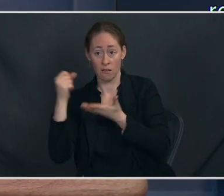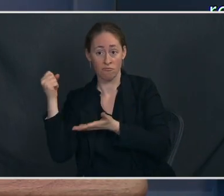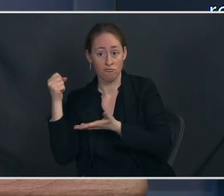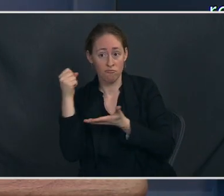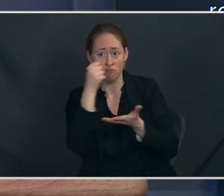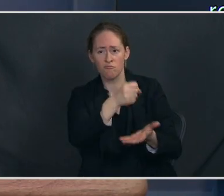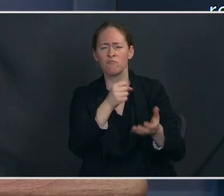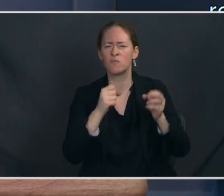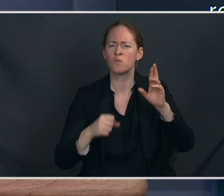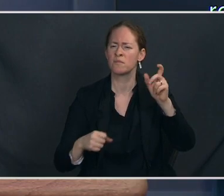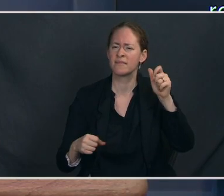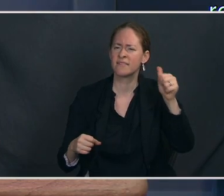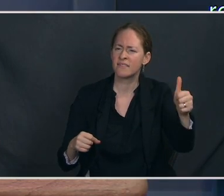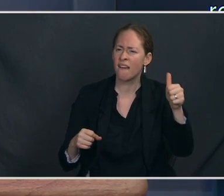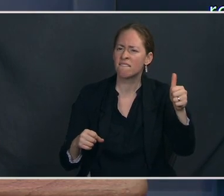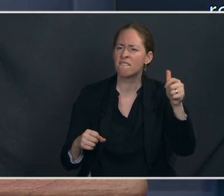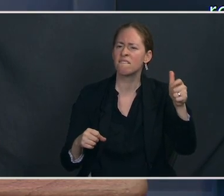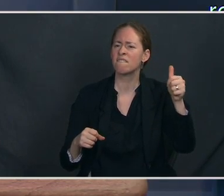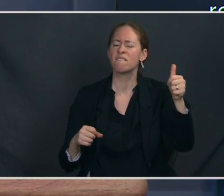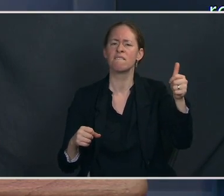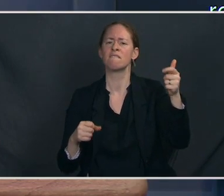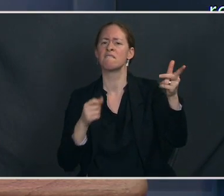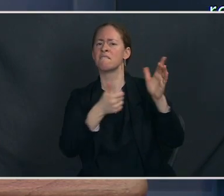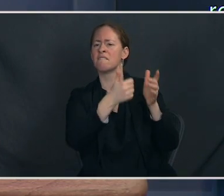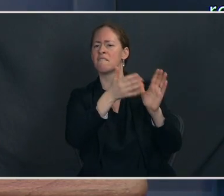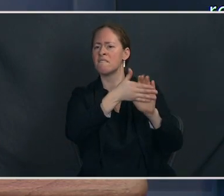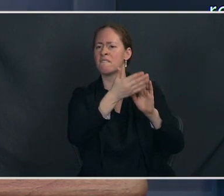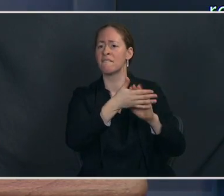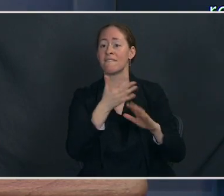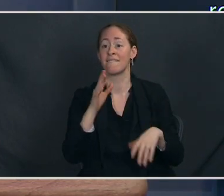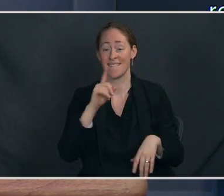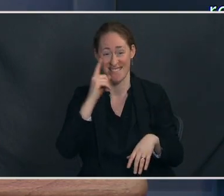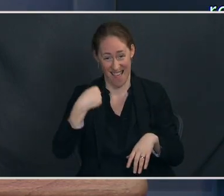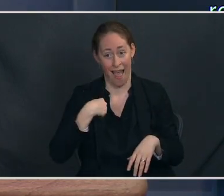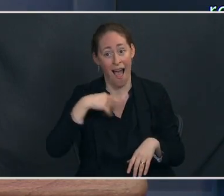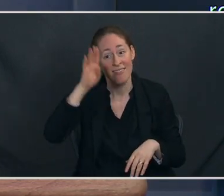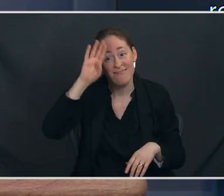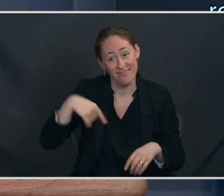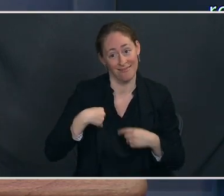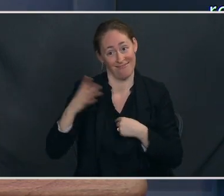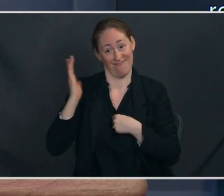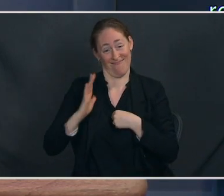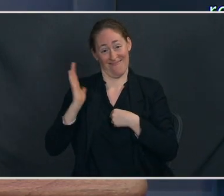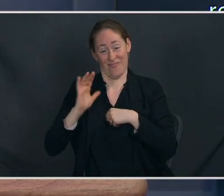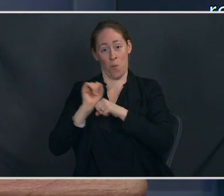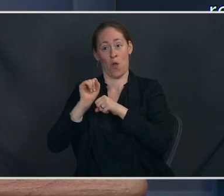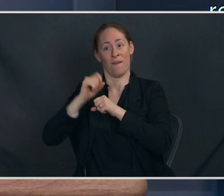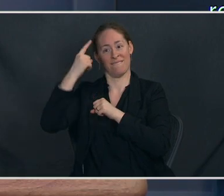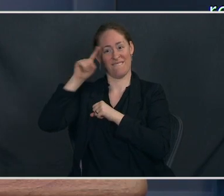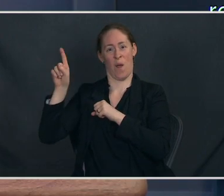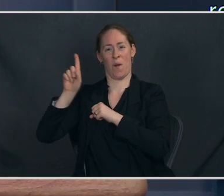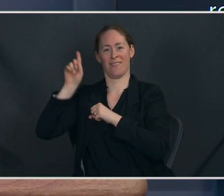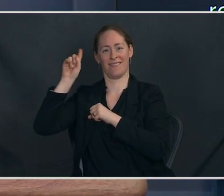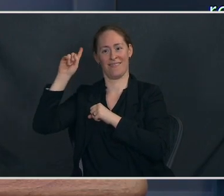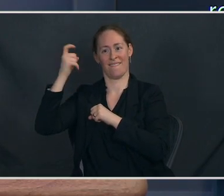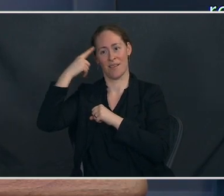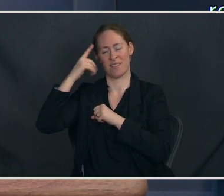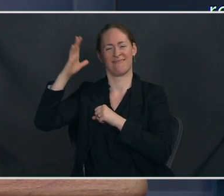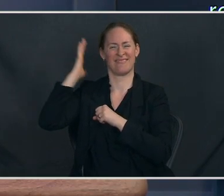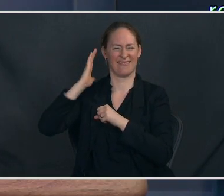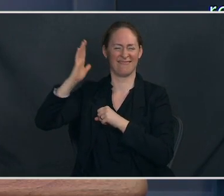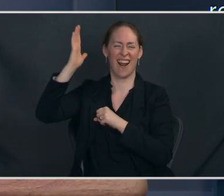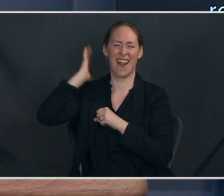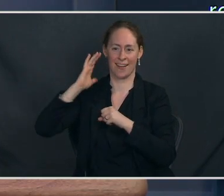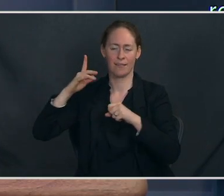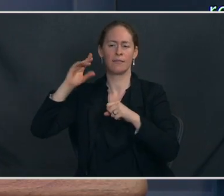talked about this particular issue enough in my old days at the State Department to know I'm going to defer to our national security team and the State Department and Jake